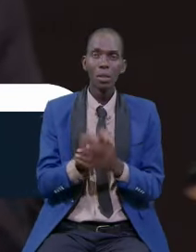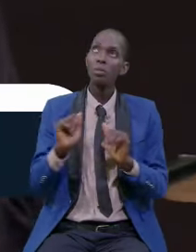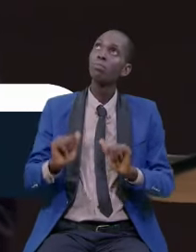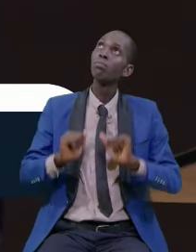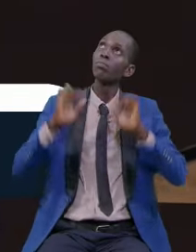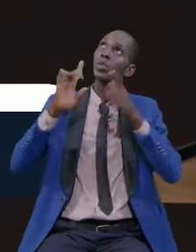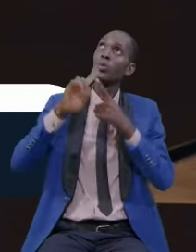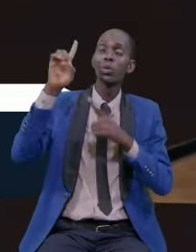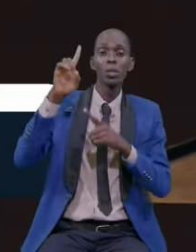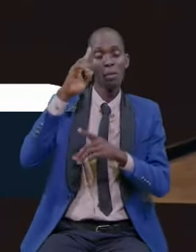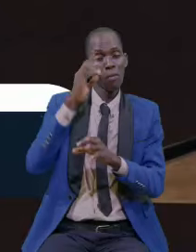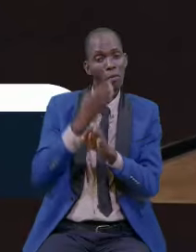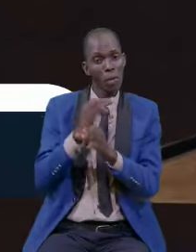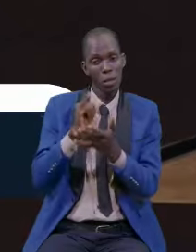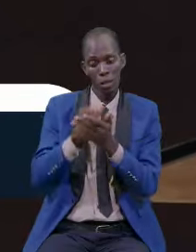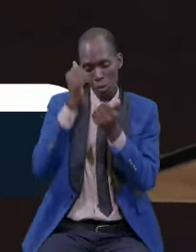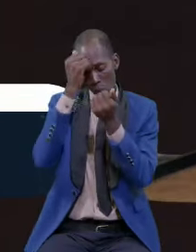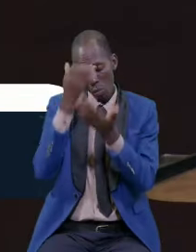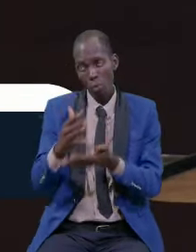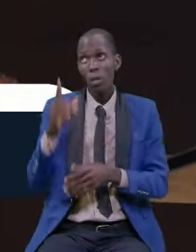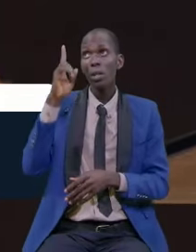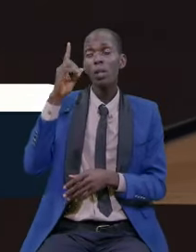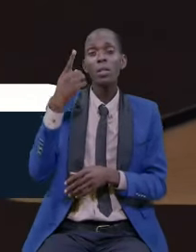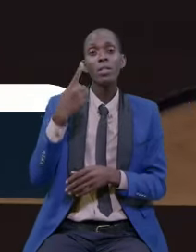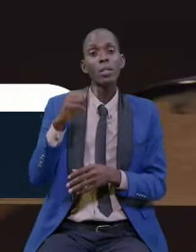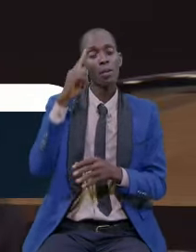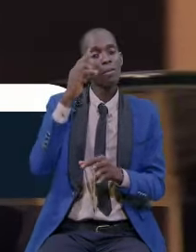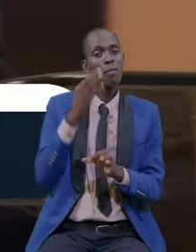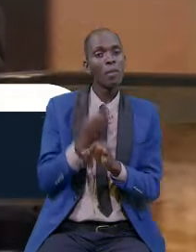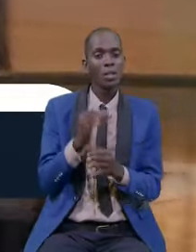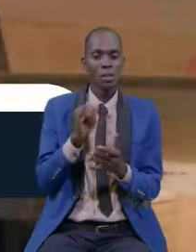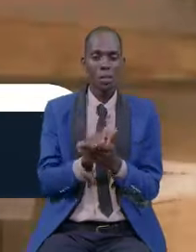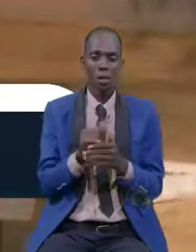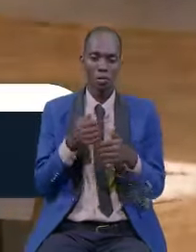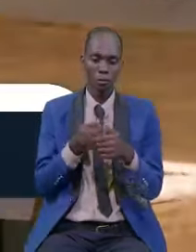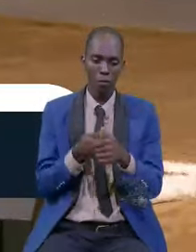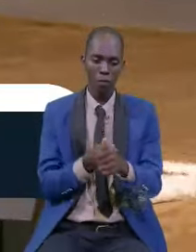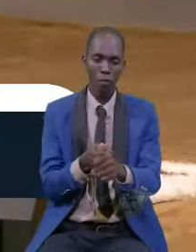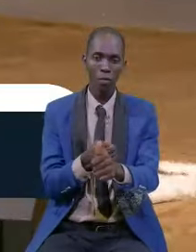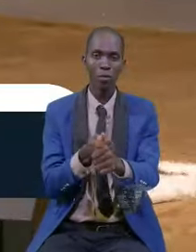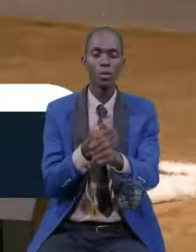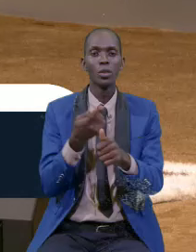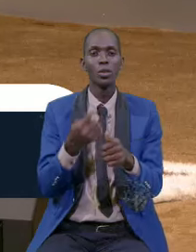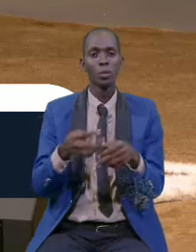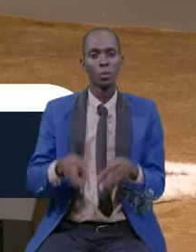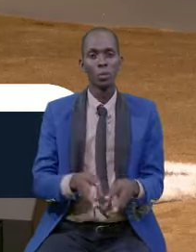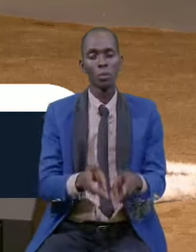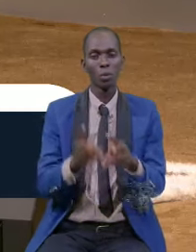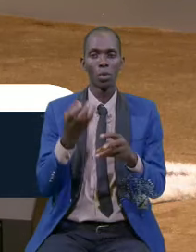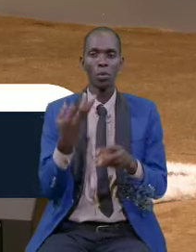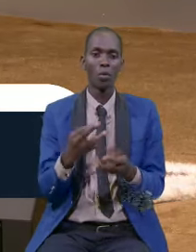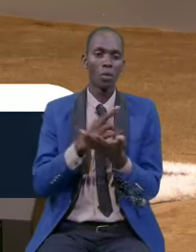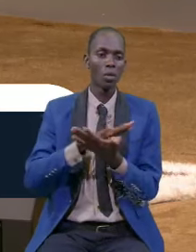faith that submits unto him. The faith that walks along the path of righteousness